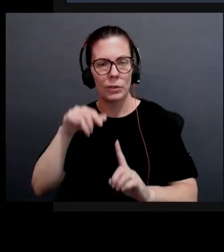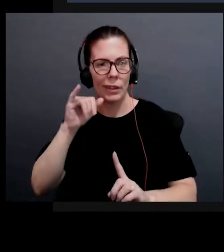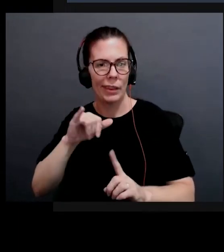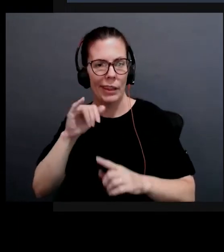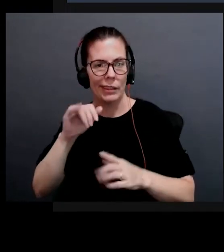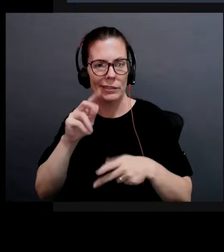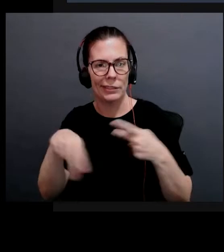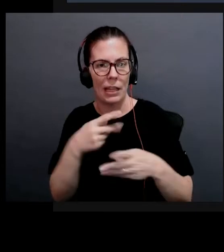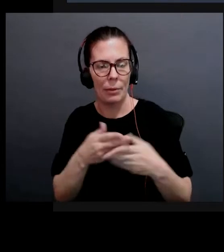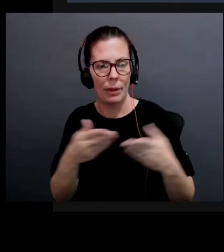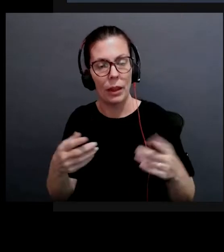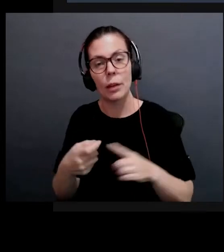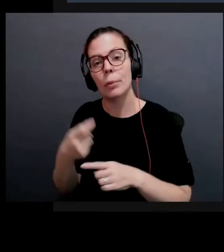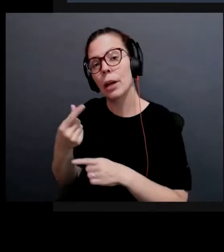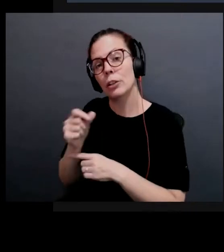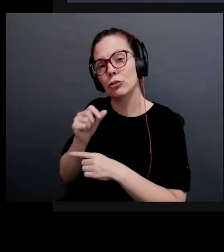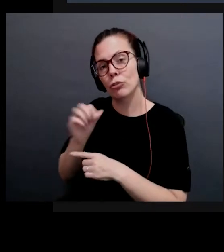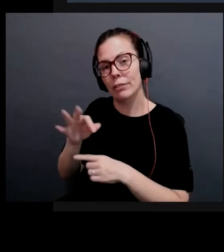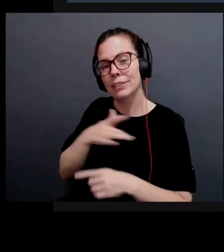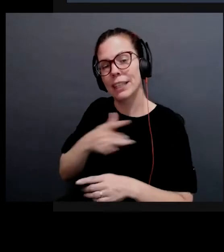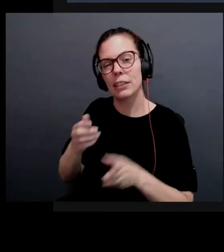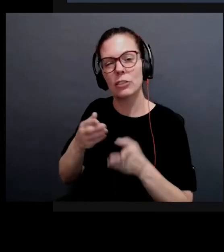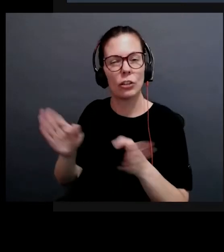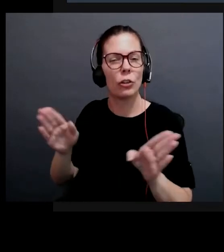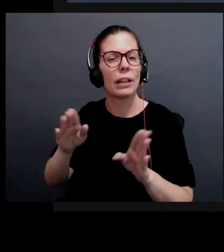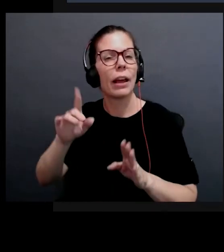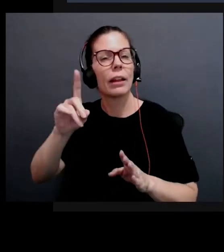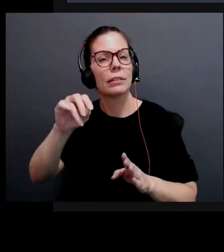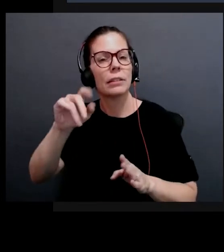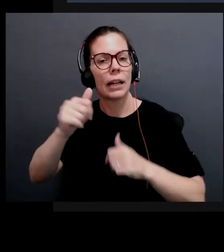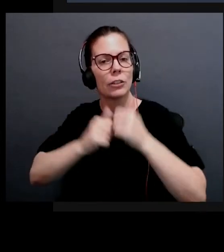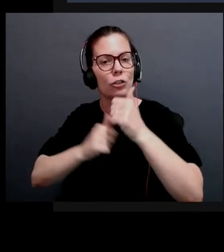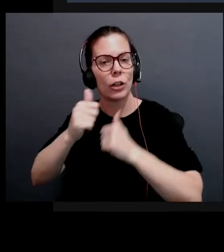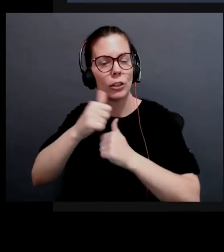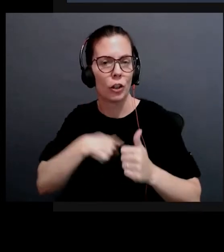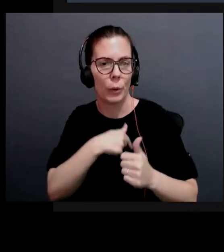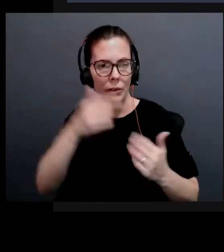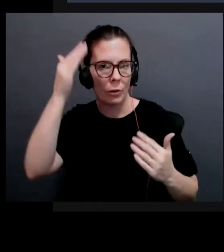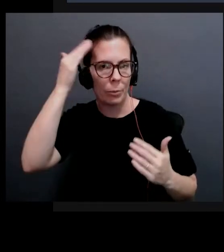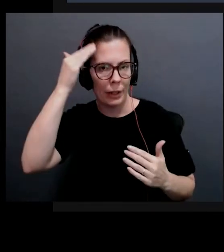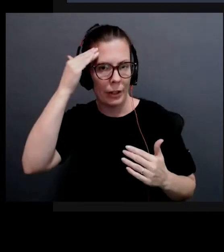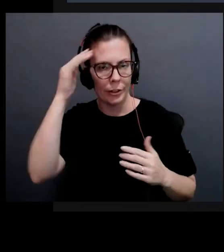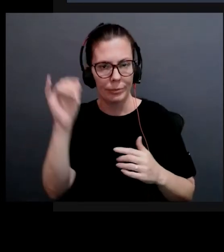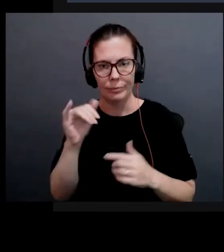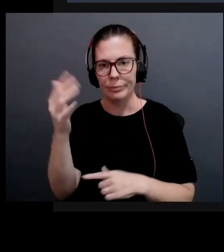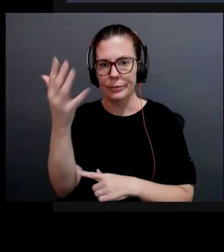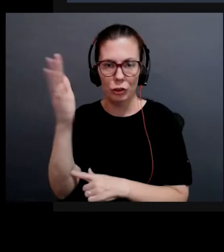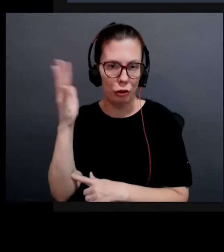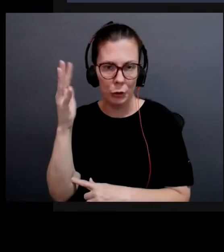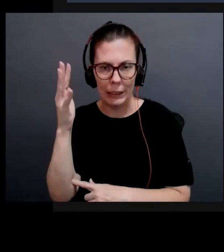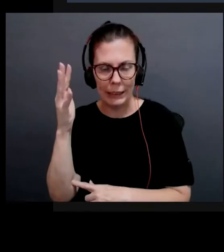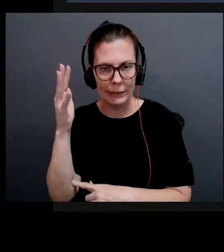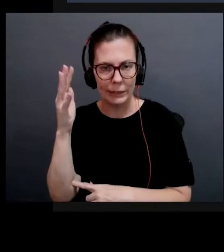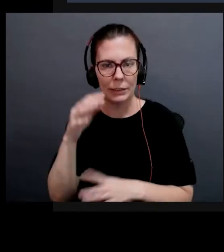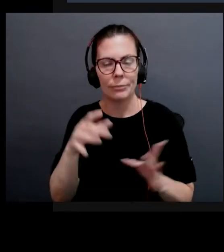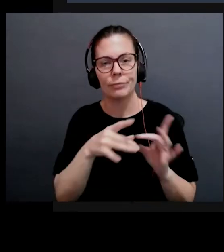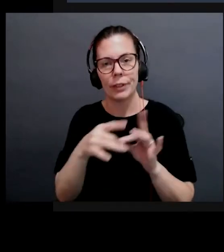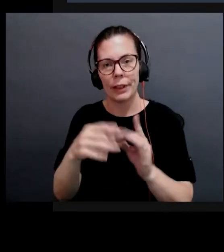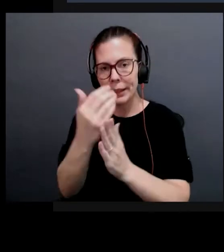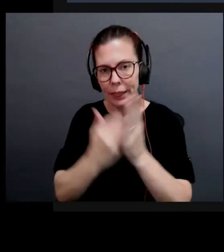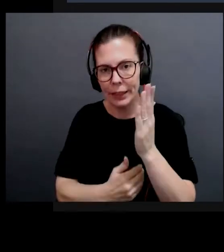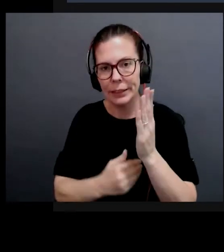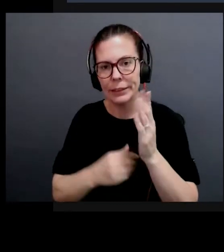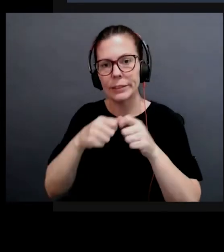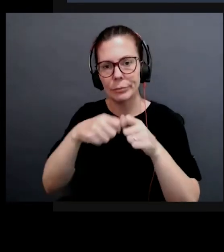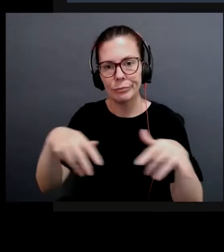graph, even more generally, is a data structure we're kind of all familiar with. We're all familiar with things like trees, linked lists, items like that.